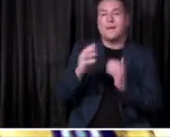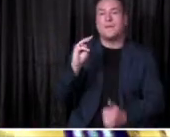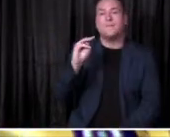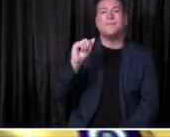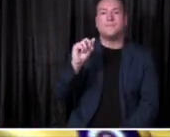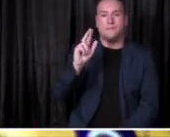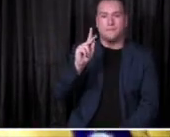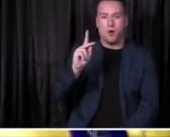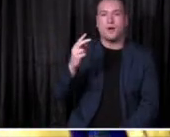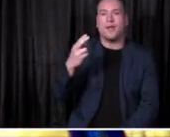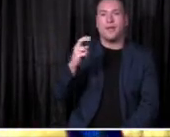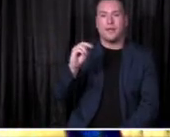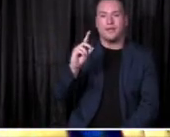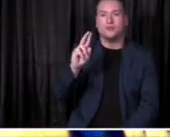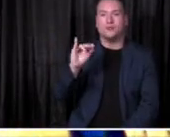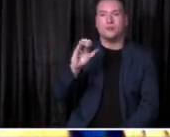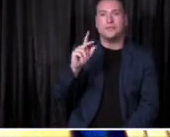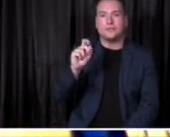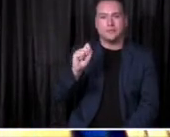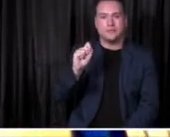Hendricks.